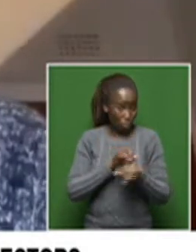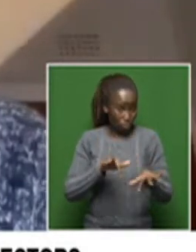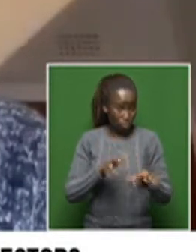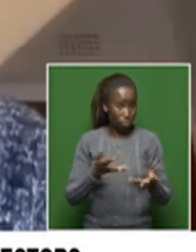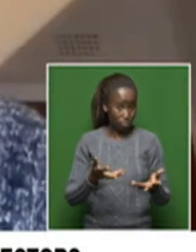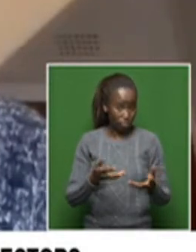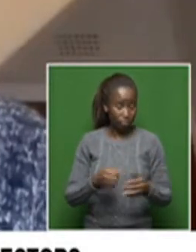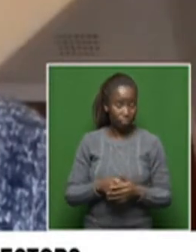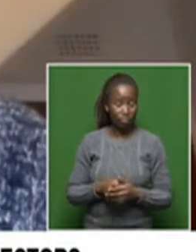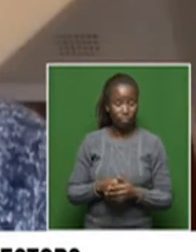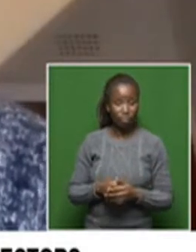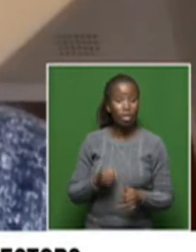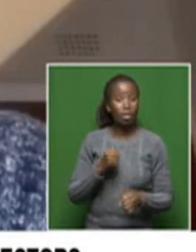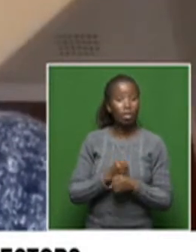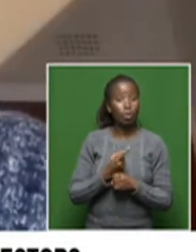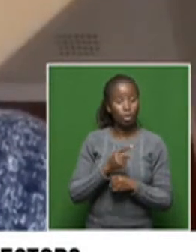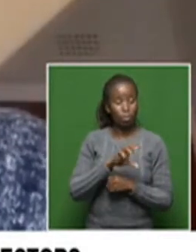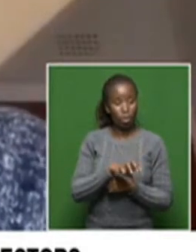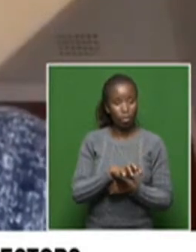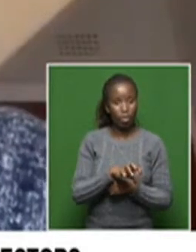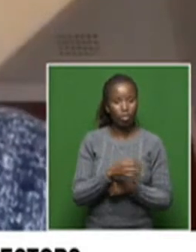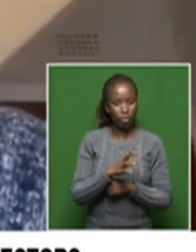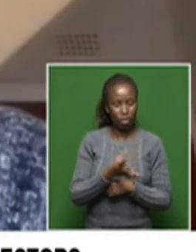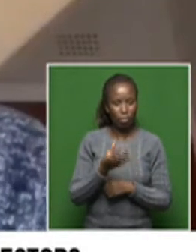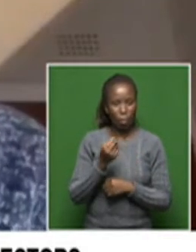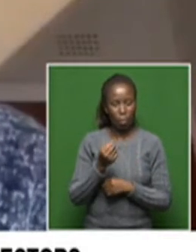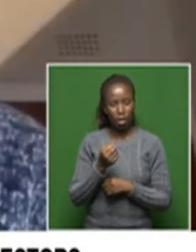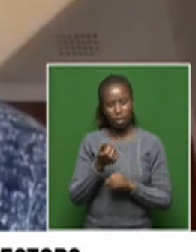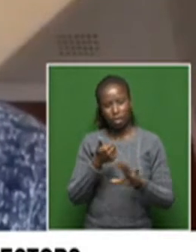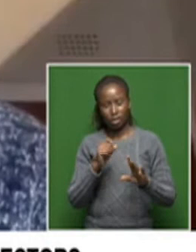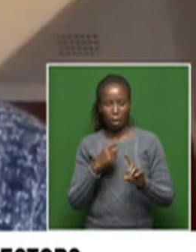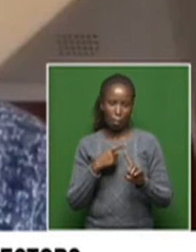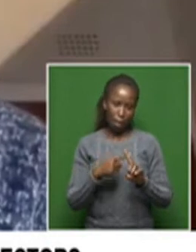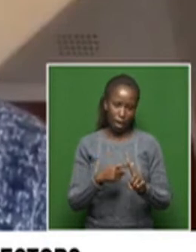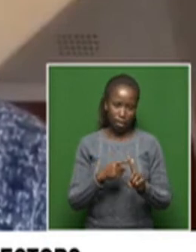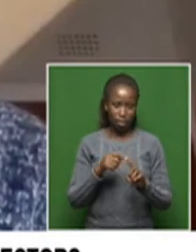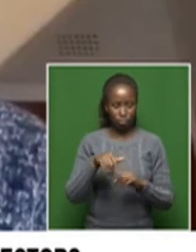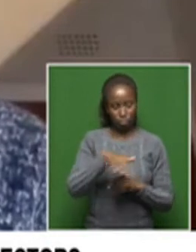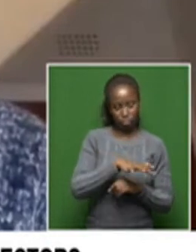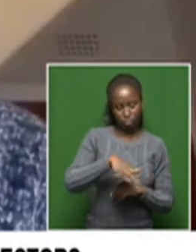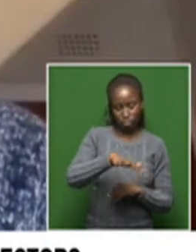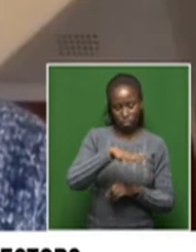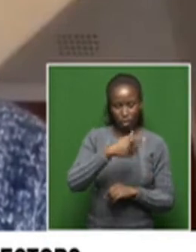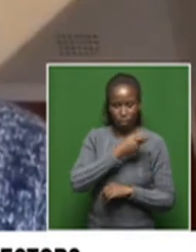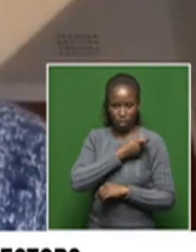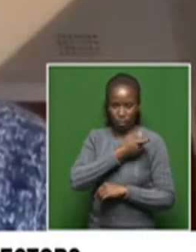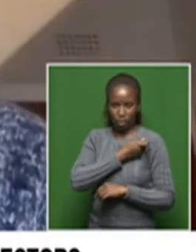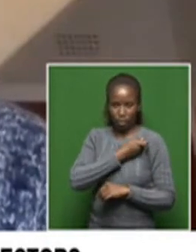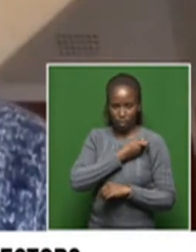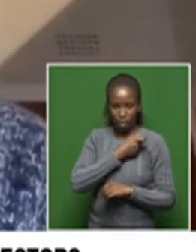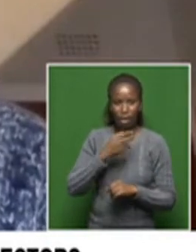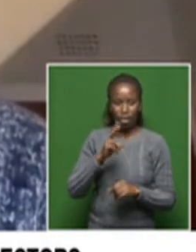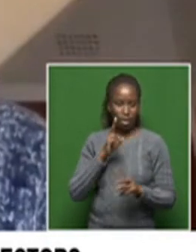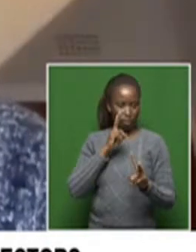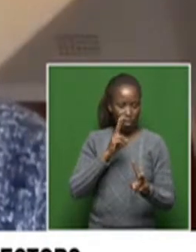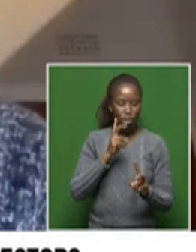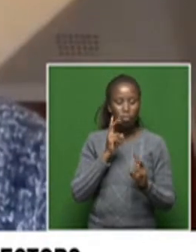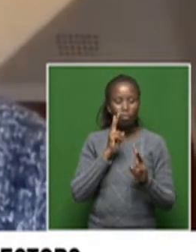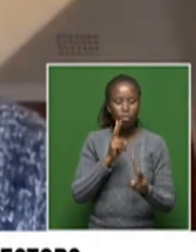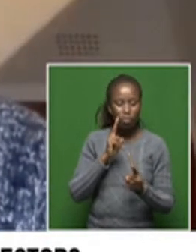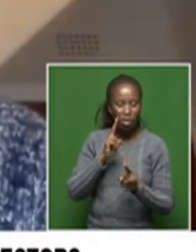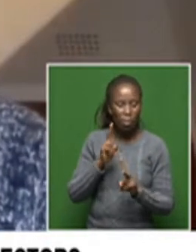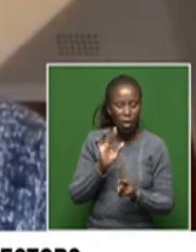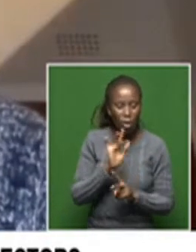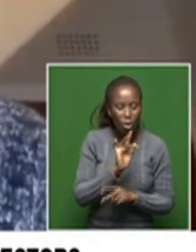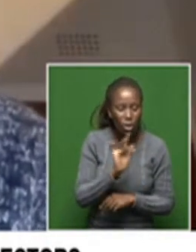province has opened up to walk-ins for 60 plus at all public vaccination sites. Visiting a few, they seem empty, not as busy